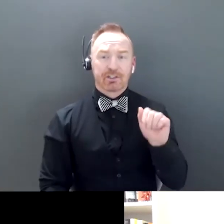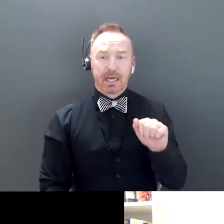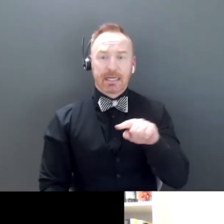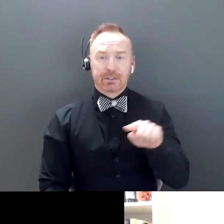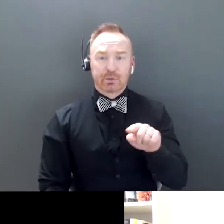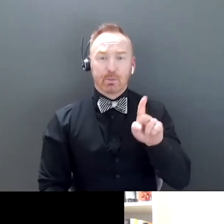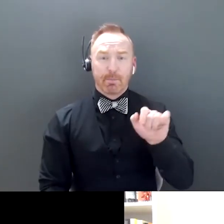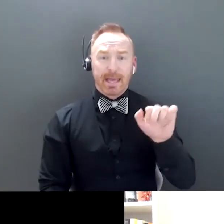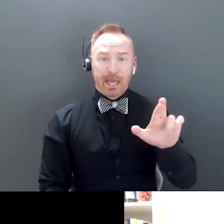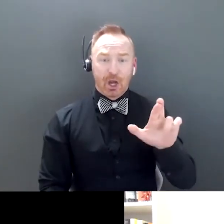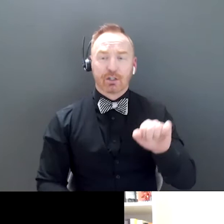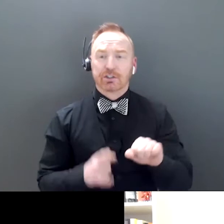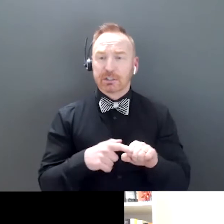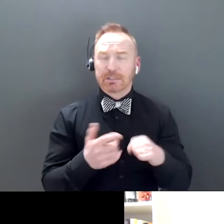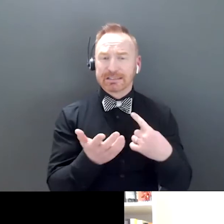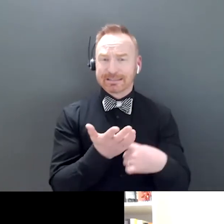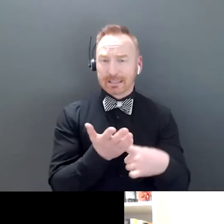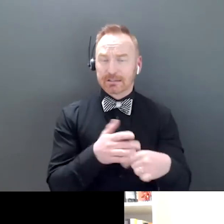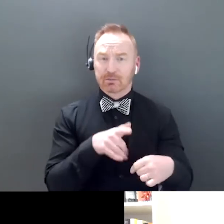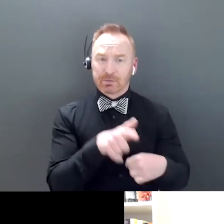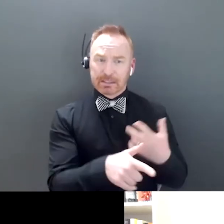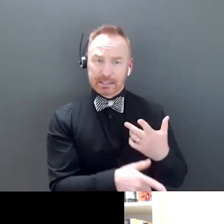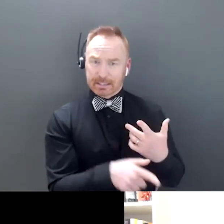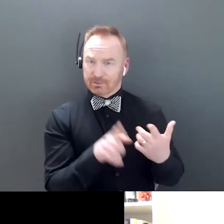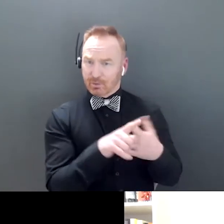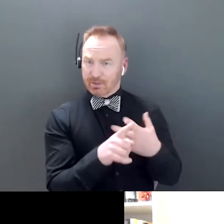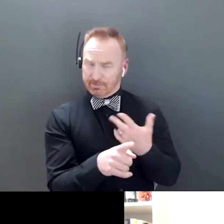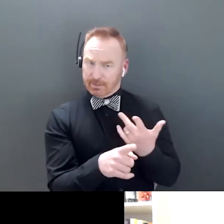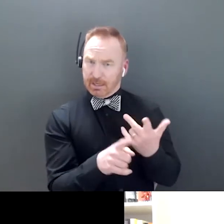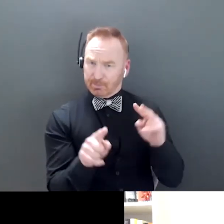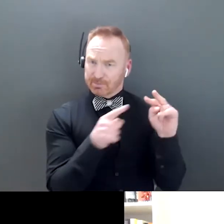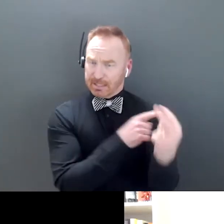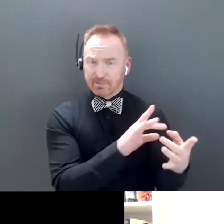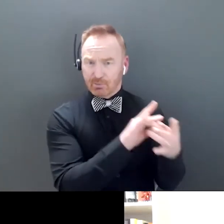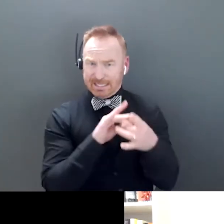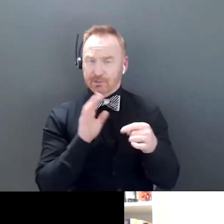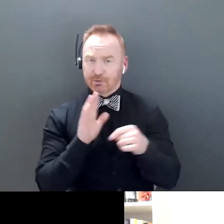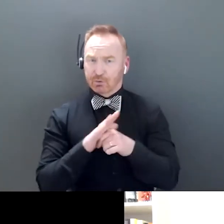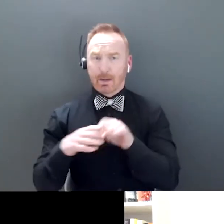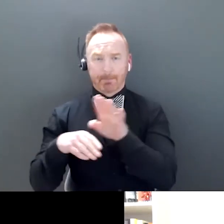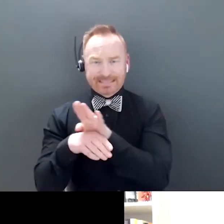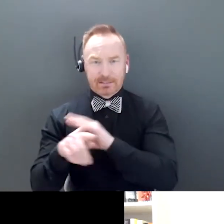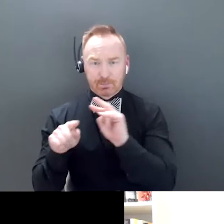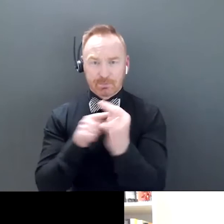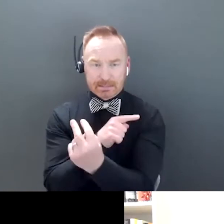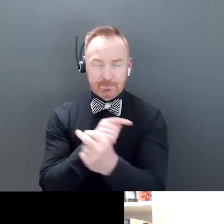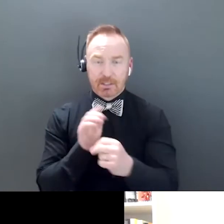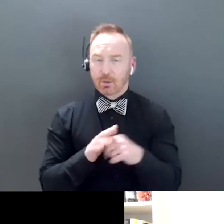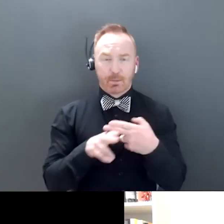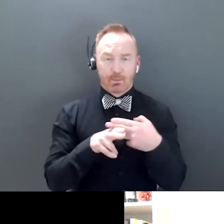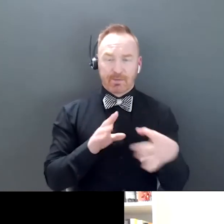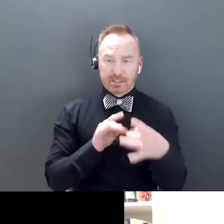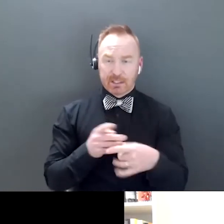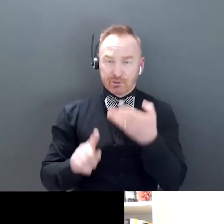provide an applied industry perspective to the discussion that we've had in this panel. So just as a very brief introduction,